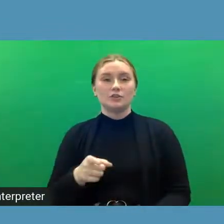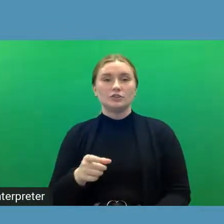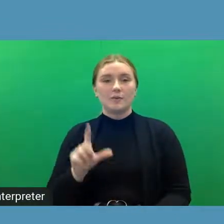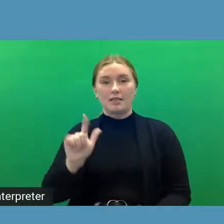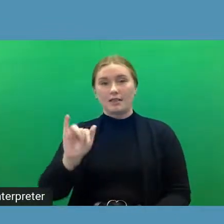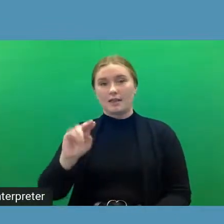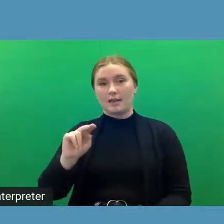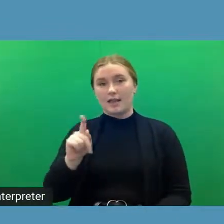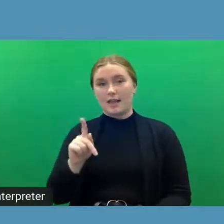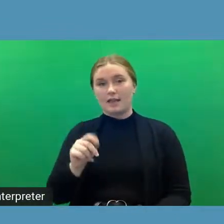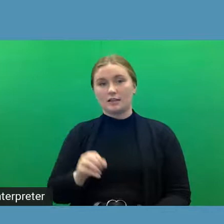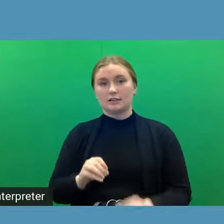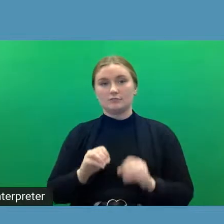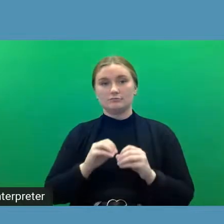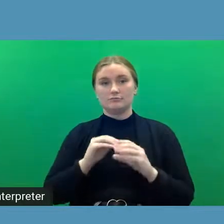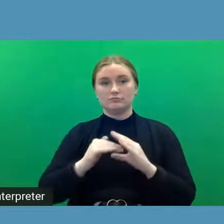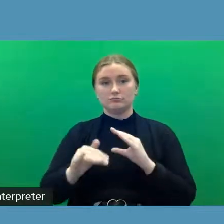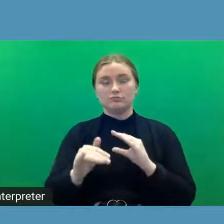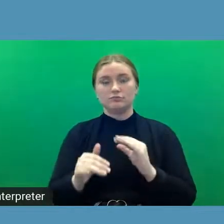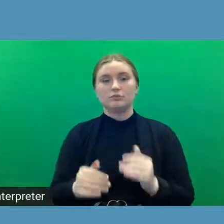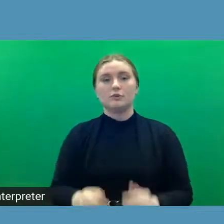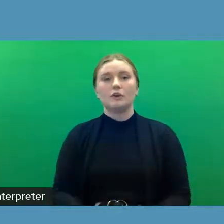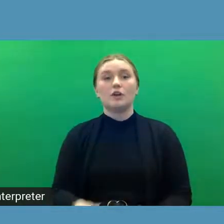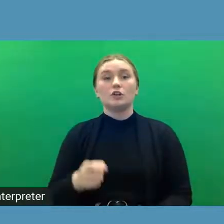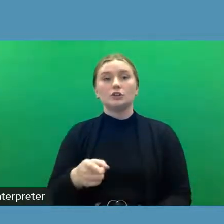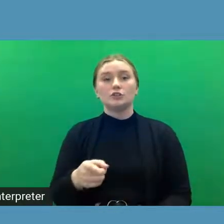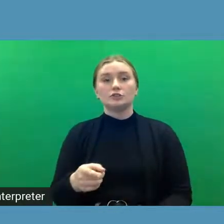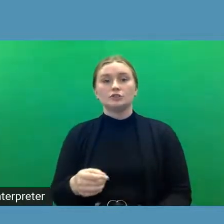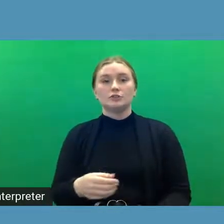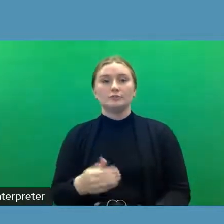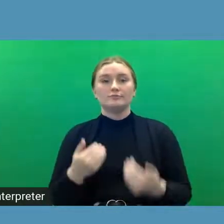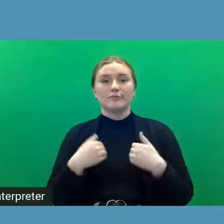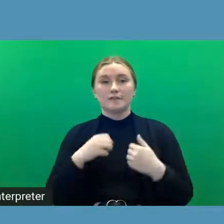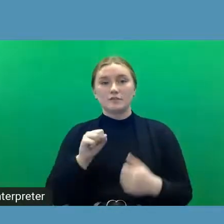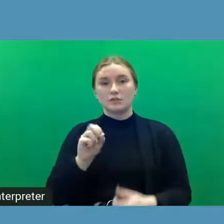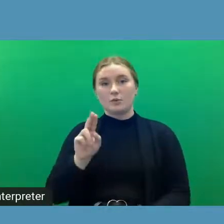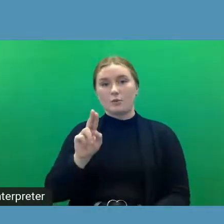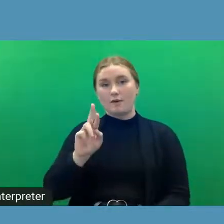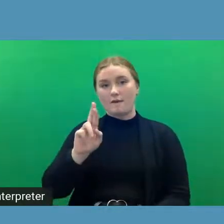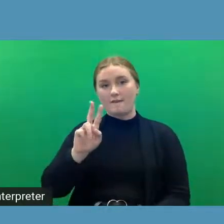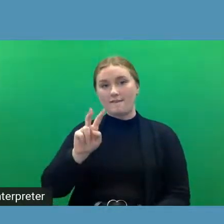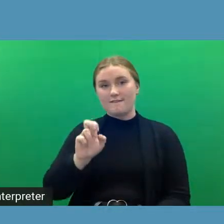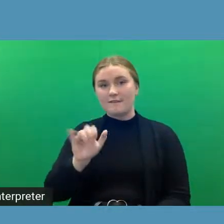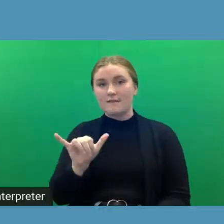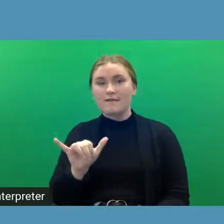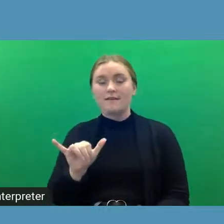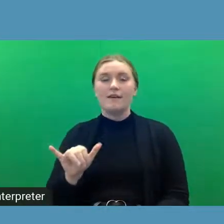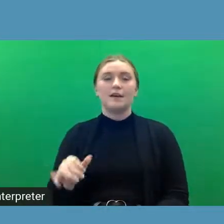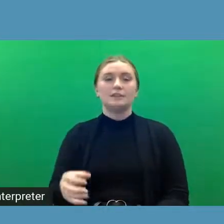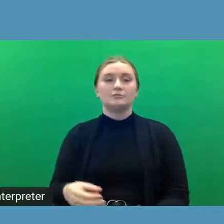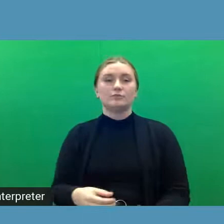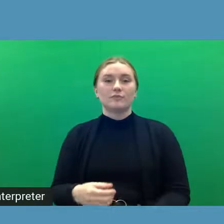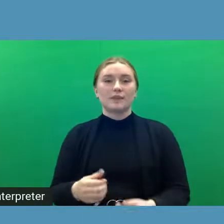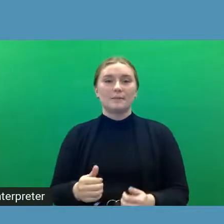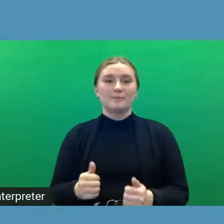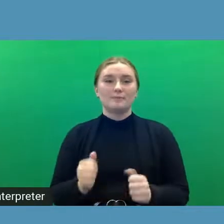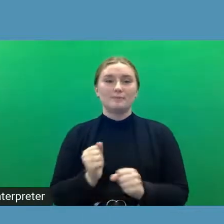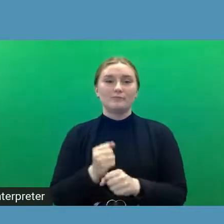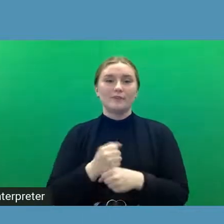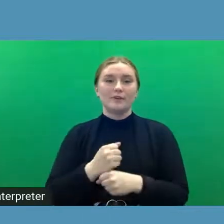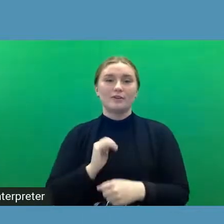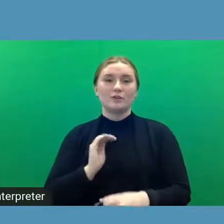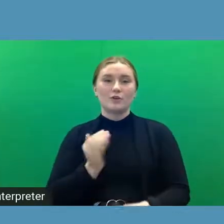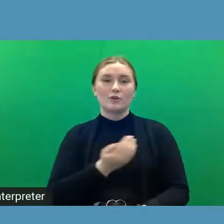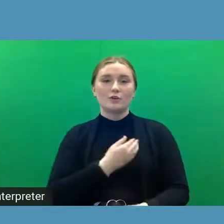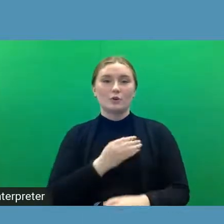survey, and sharing your experience through the survey will only take a few minutes, I promise, and will greatly improve our work.